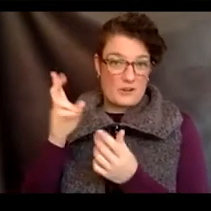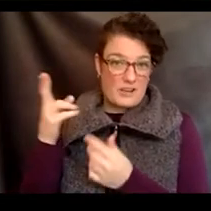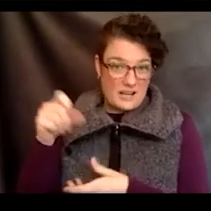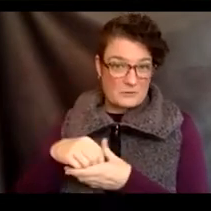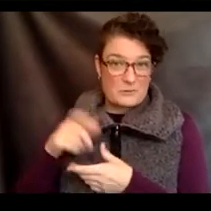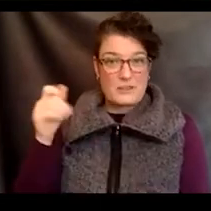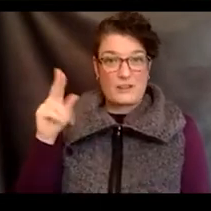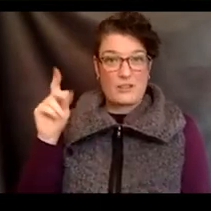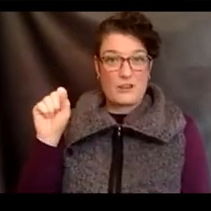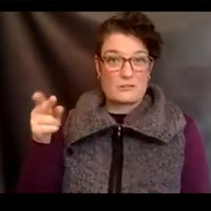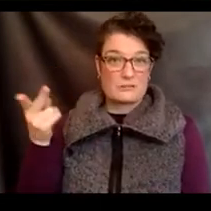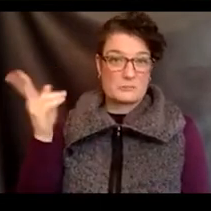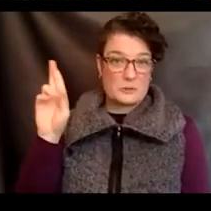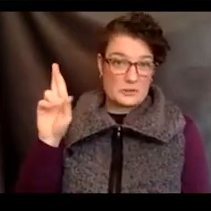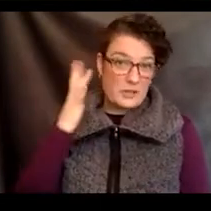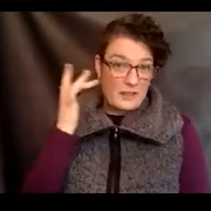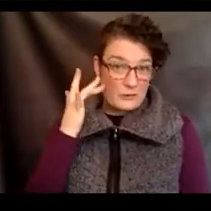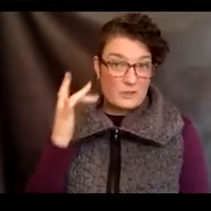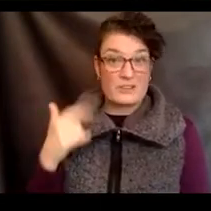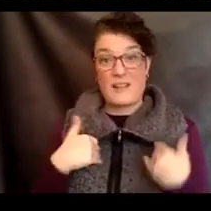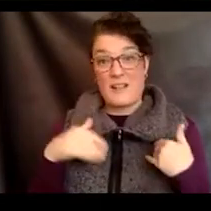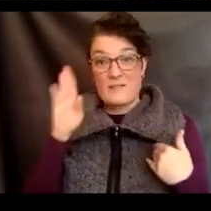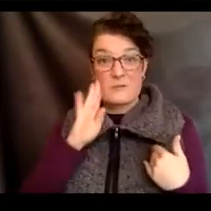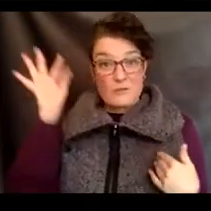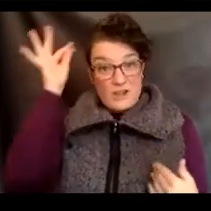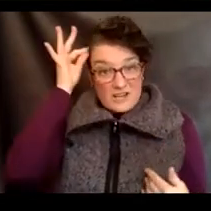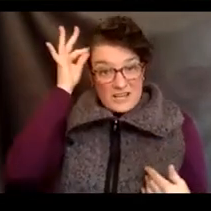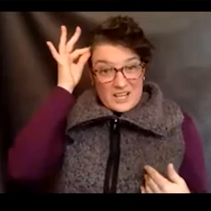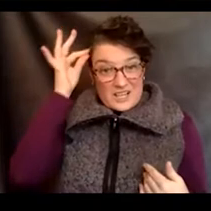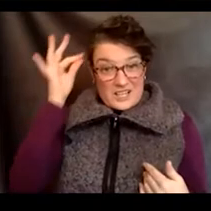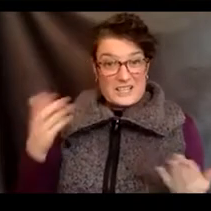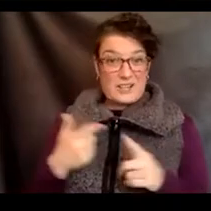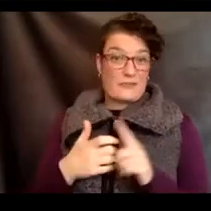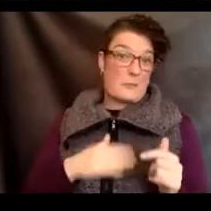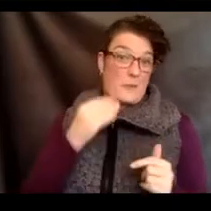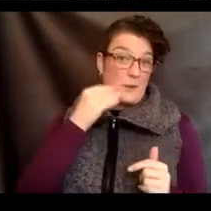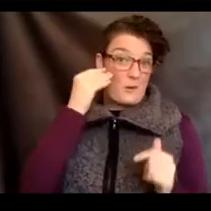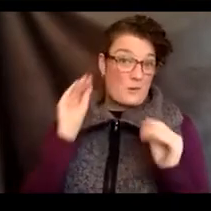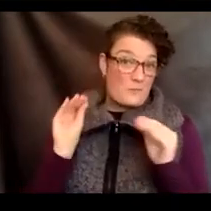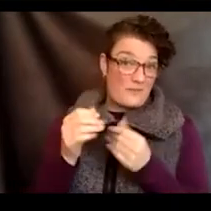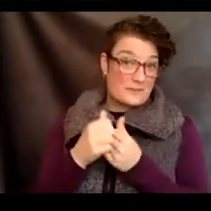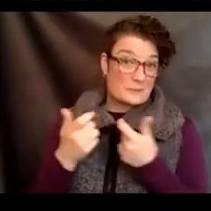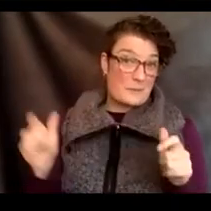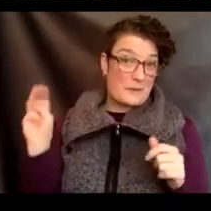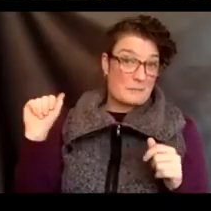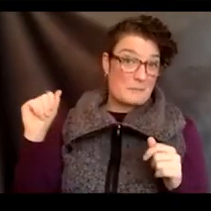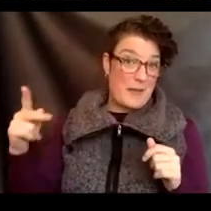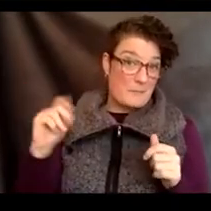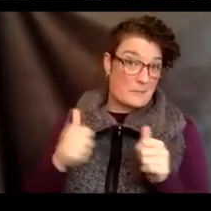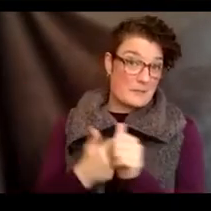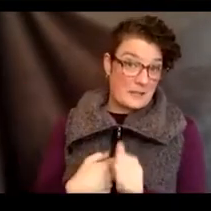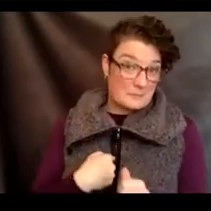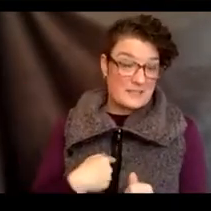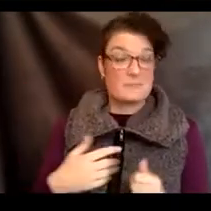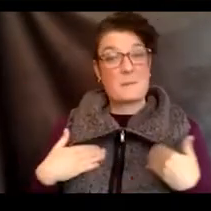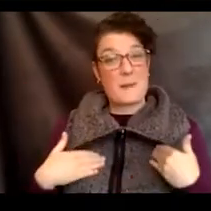California. And I have brown hair. I'm here from my home office with a big map behind me, and I'm